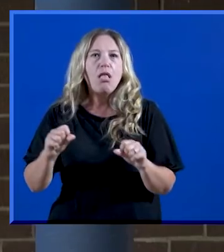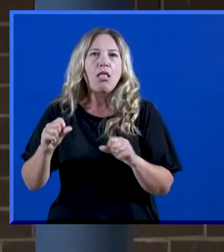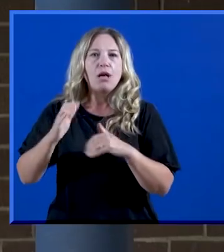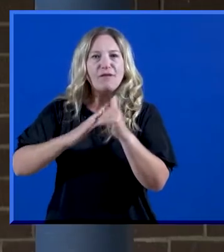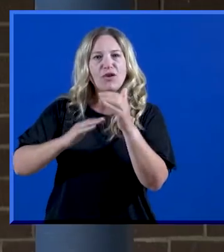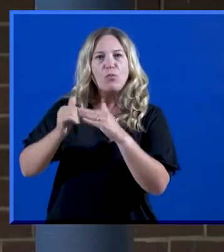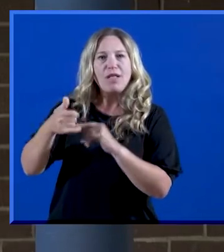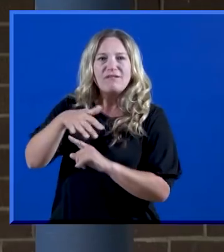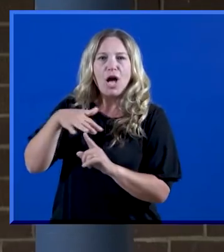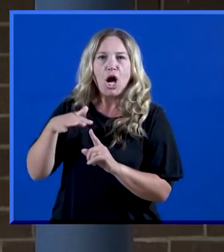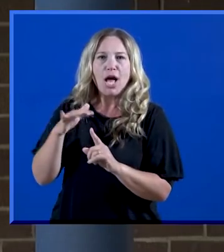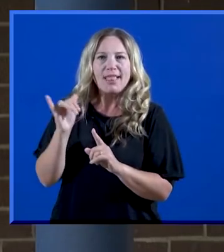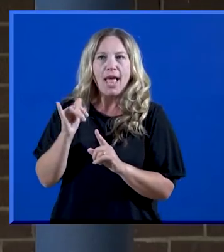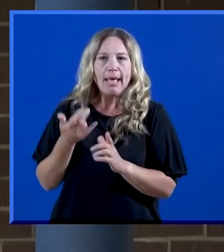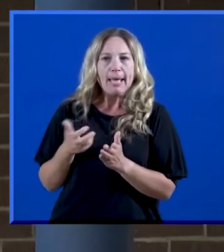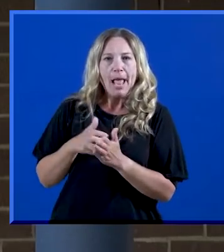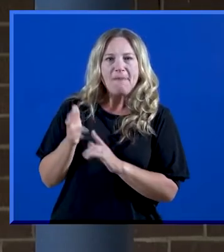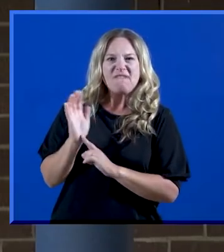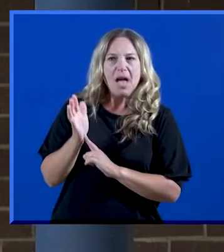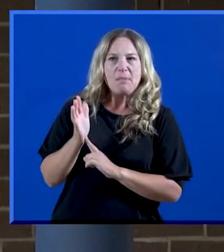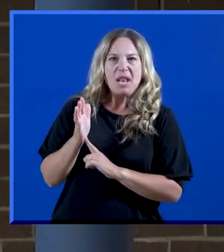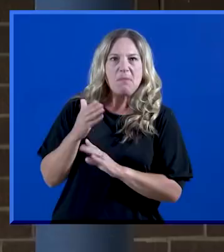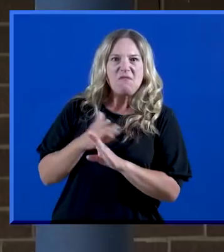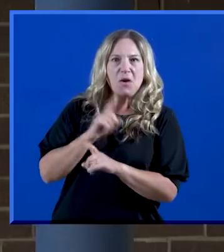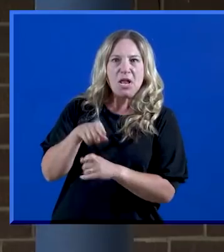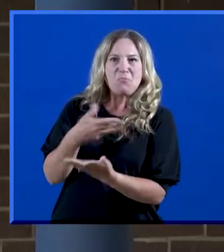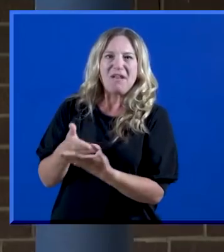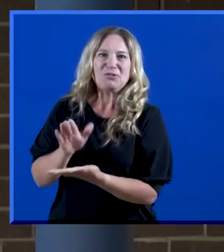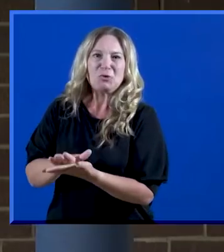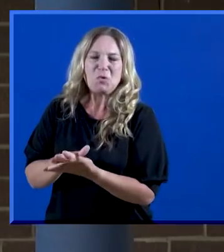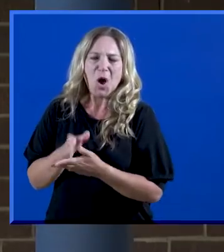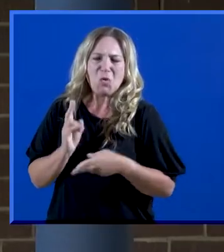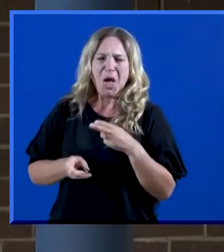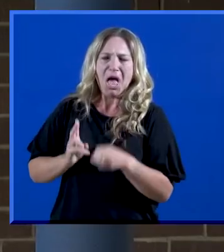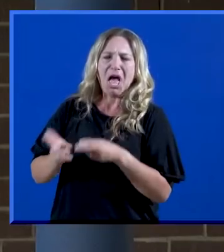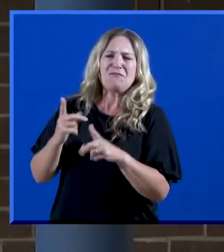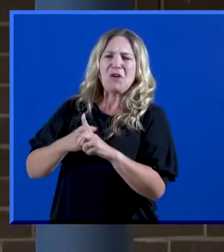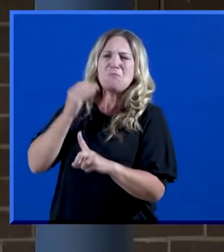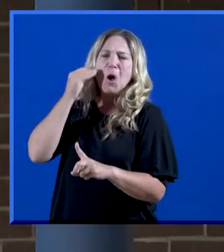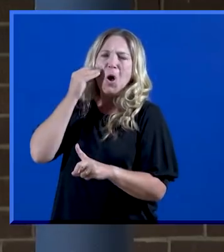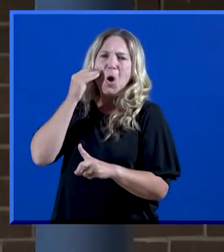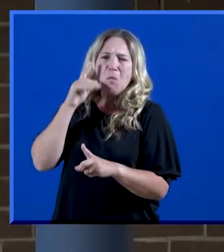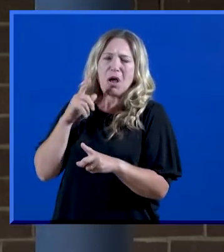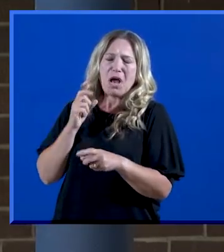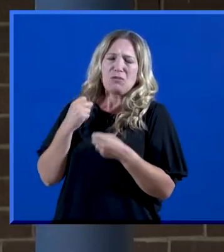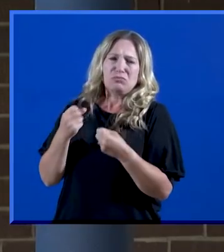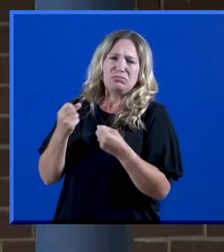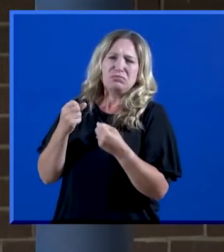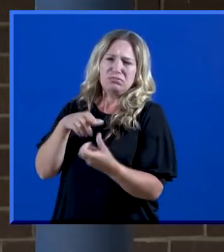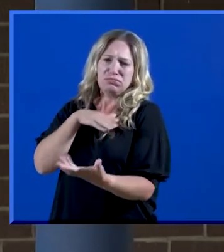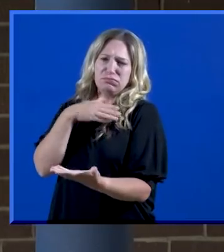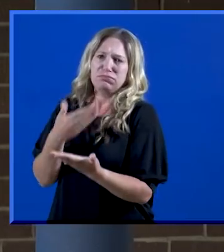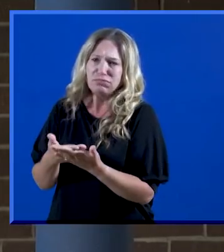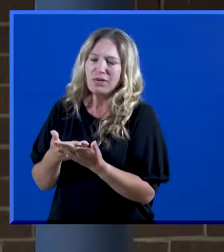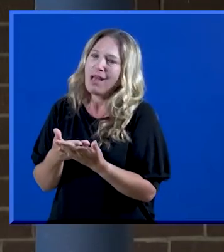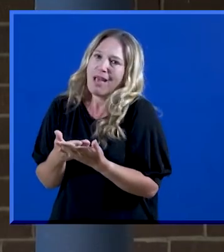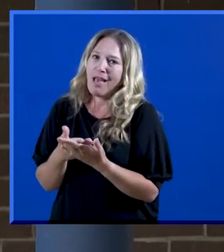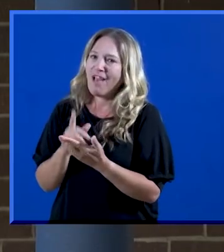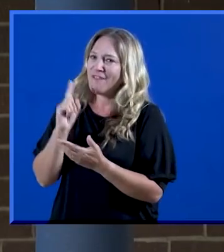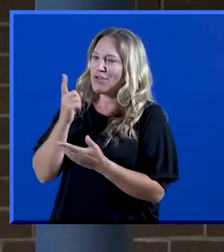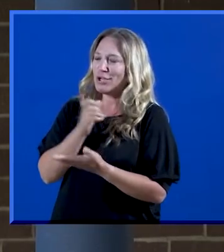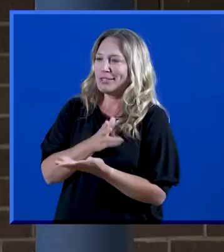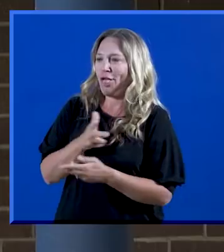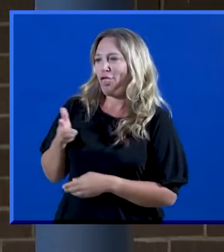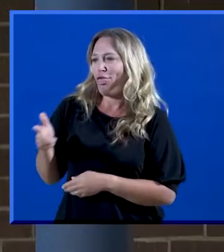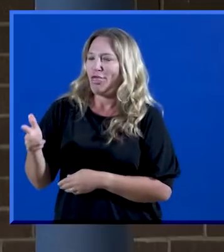comfortable environments. You know, getting up 5 minutes before you needed to be at school, rushing out of the house, racing to school, of